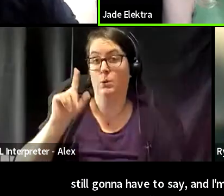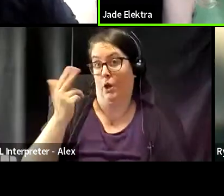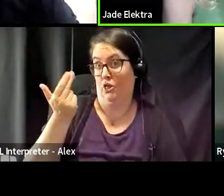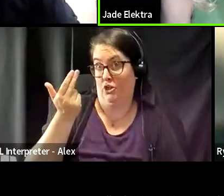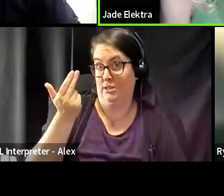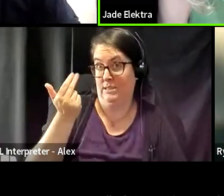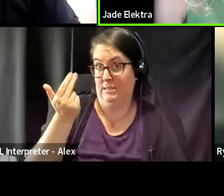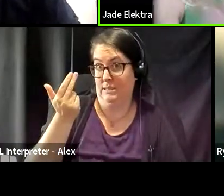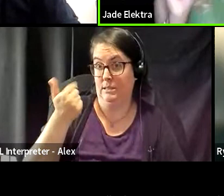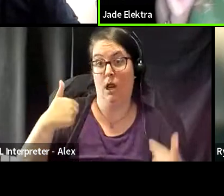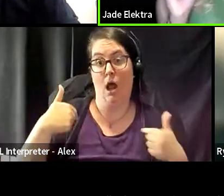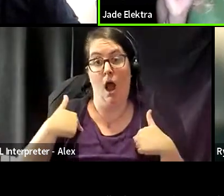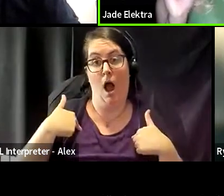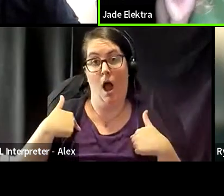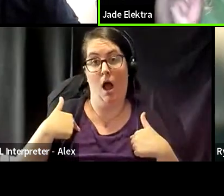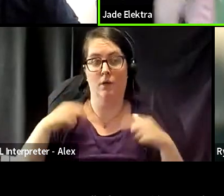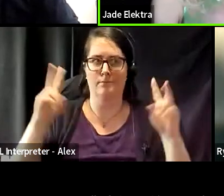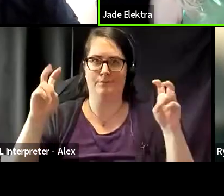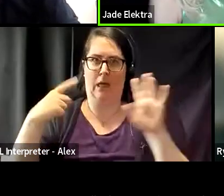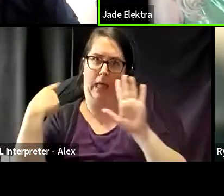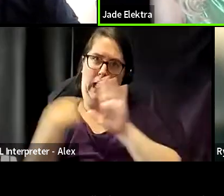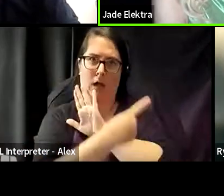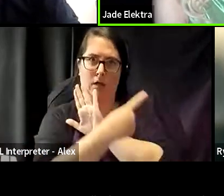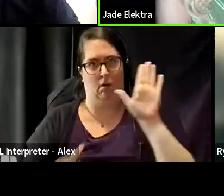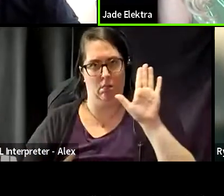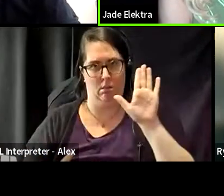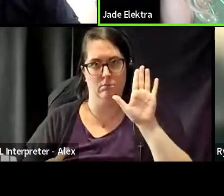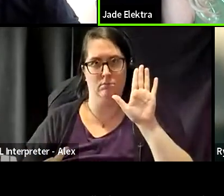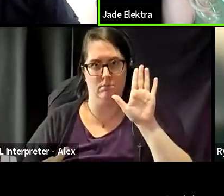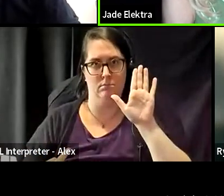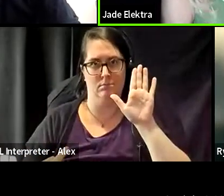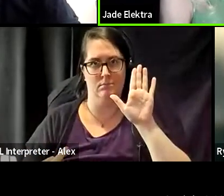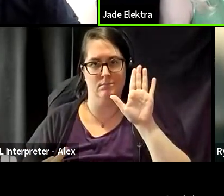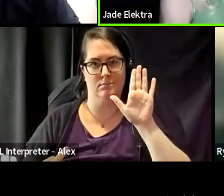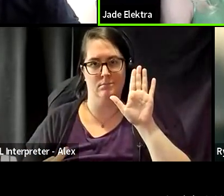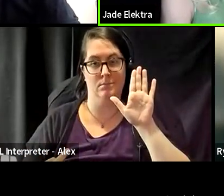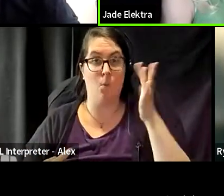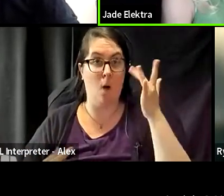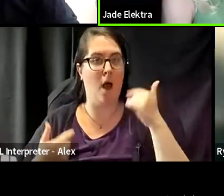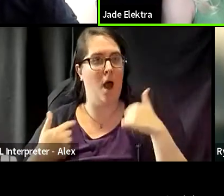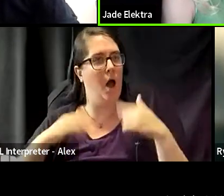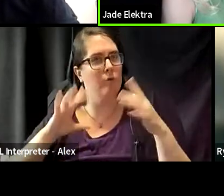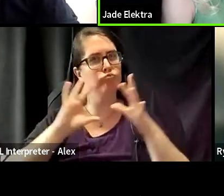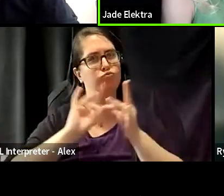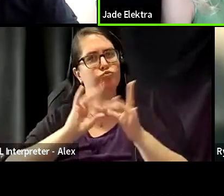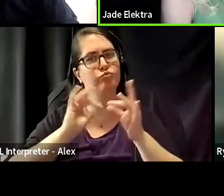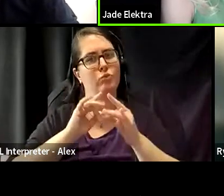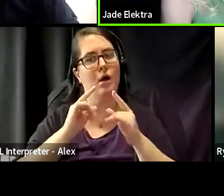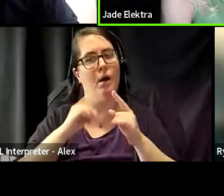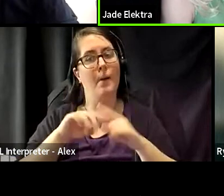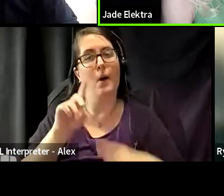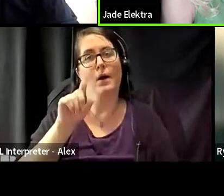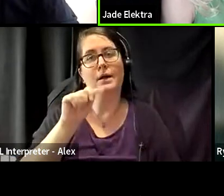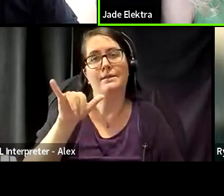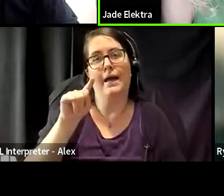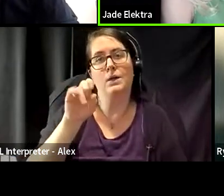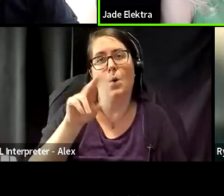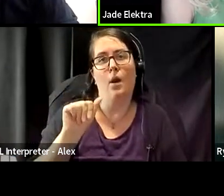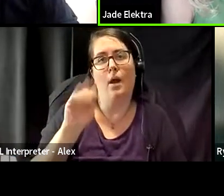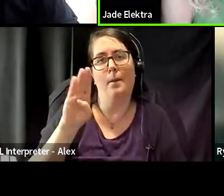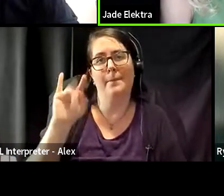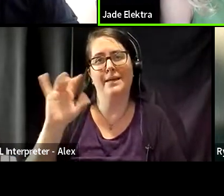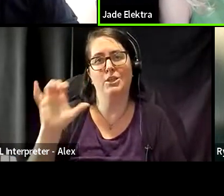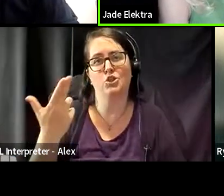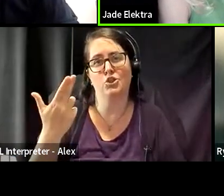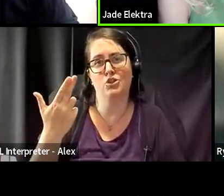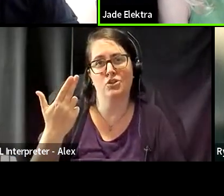2013, I was canceled because of, I spoke up about Daytona Bitch. And most people